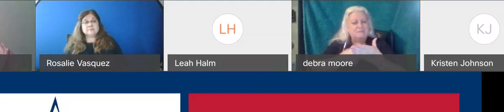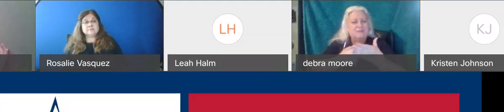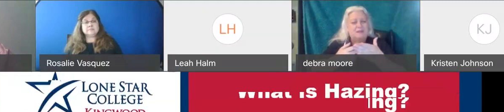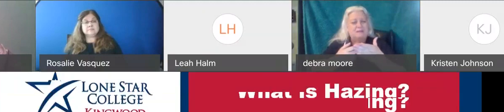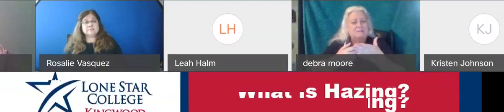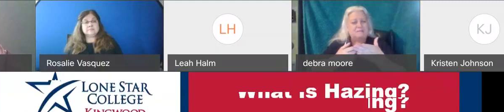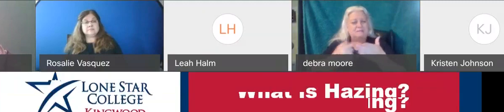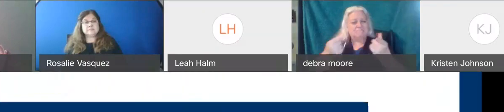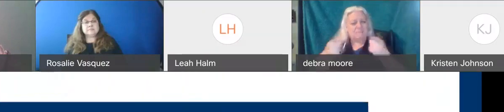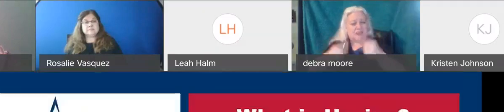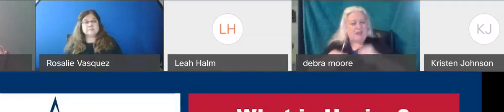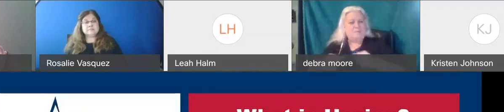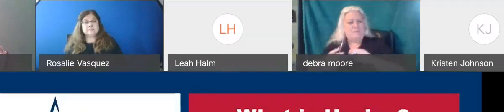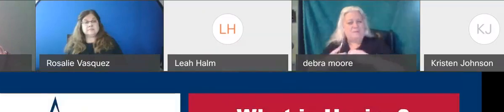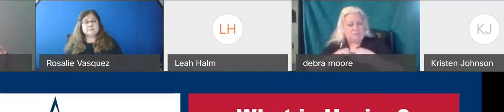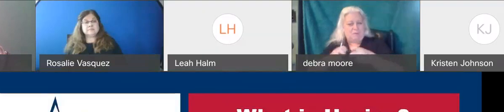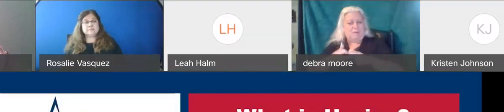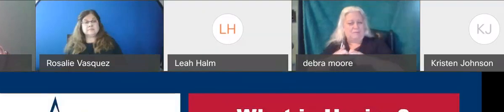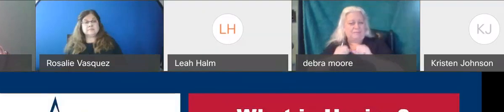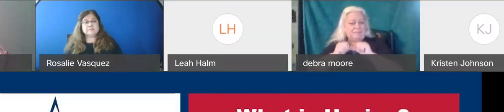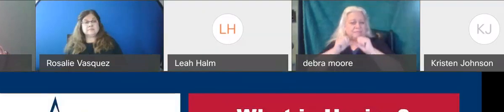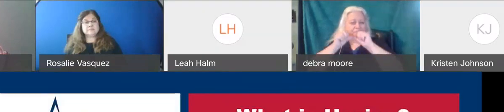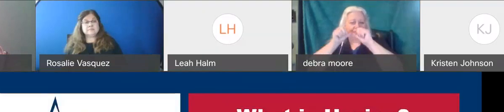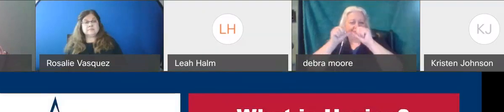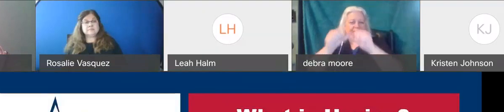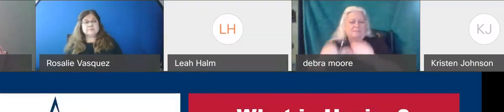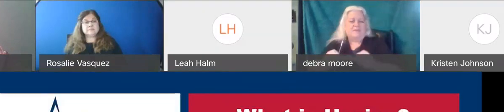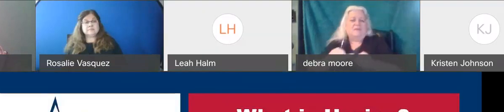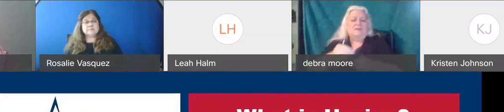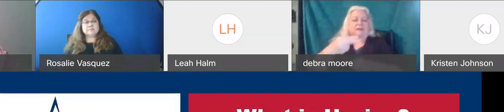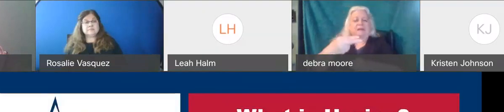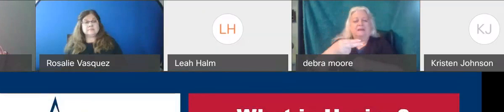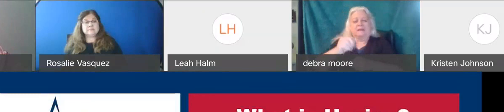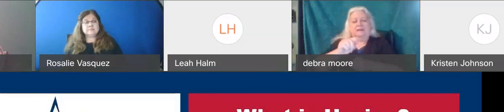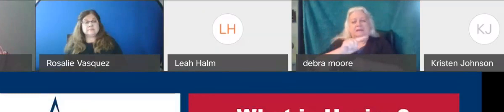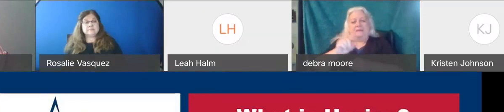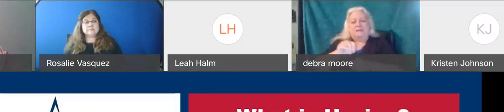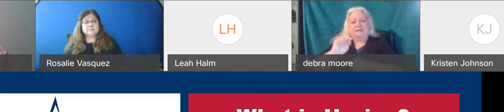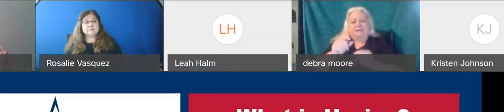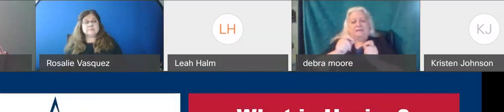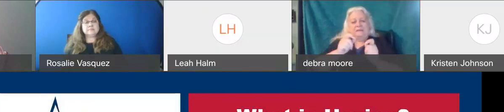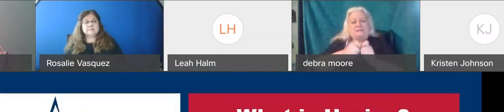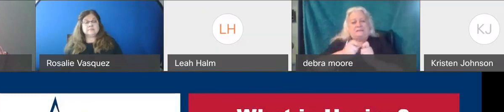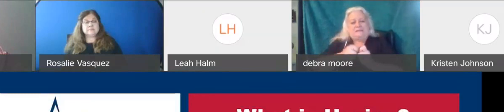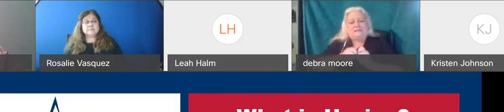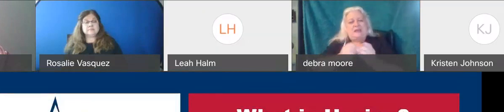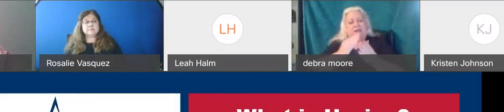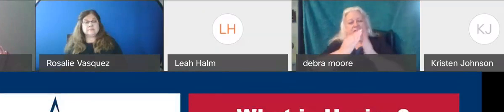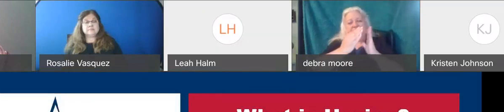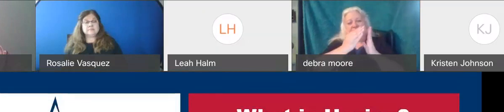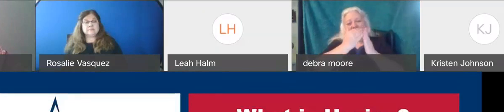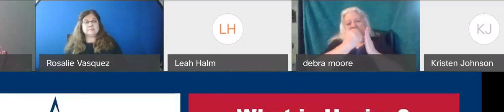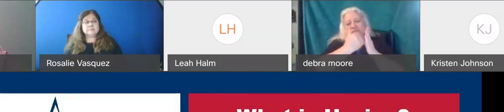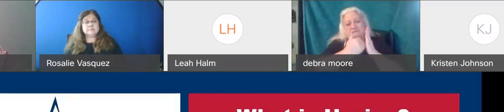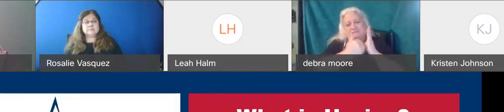So, to continue with what is hazing, this just describes in detail what the term hazing includes.